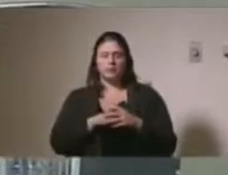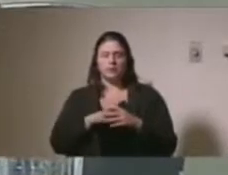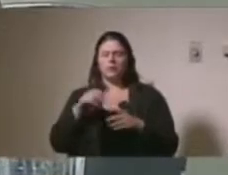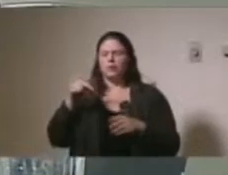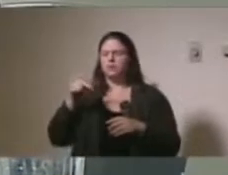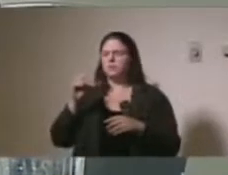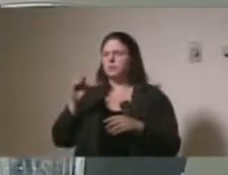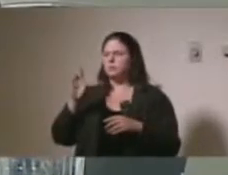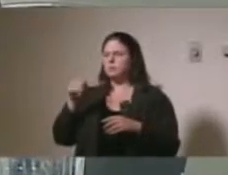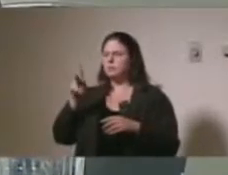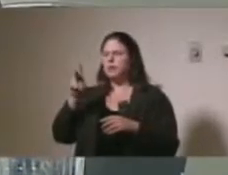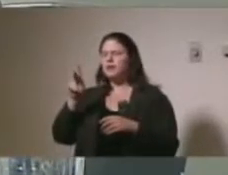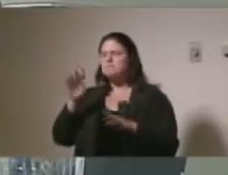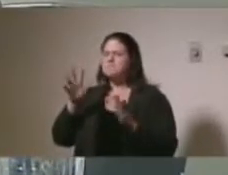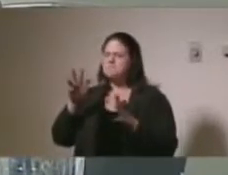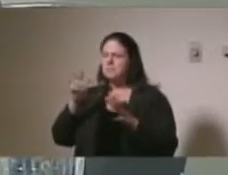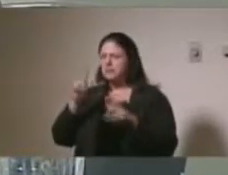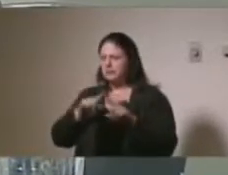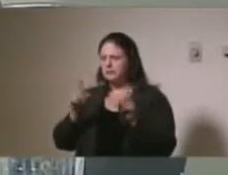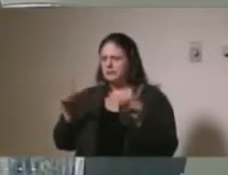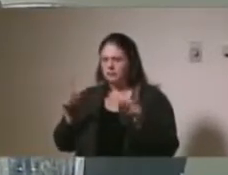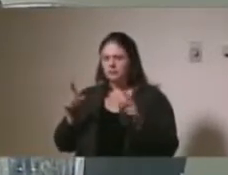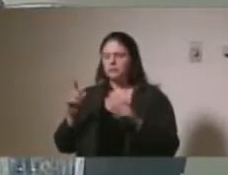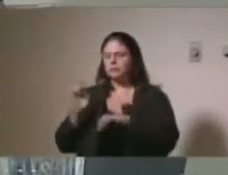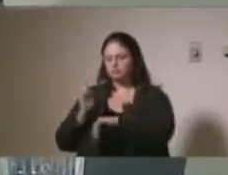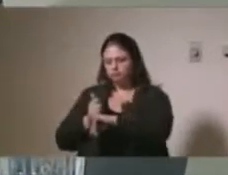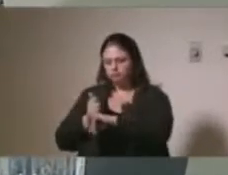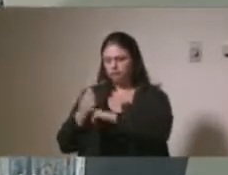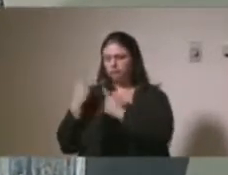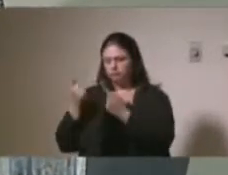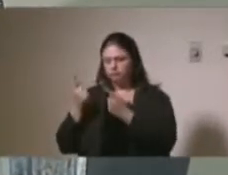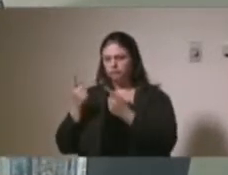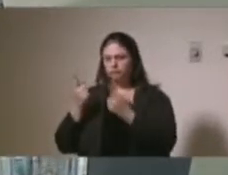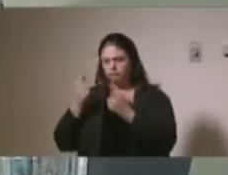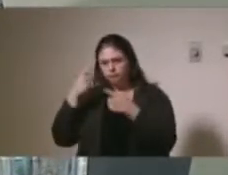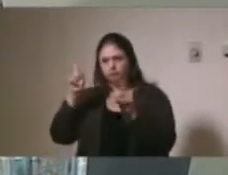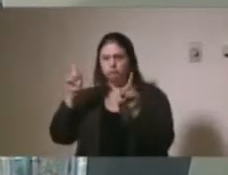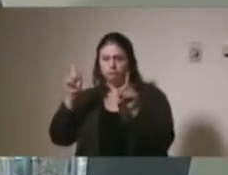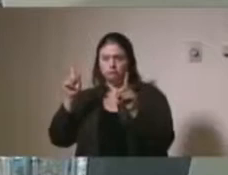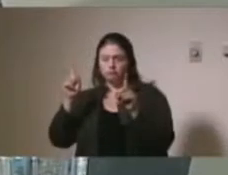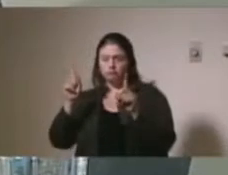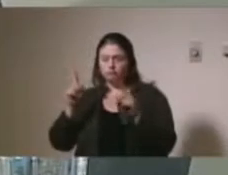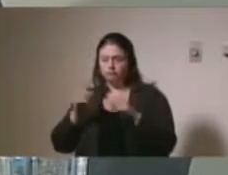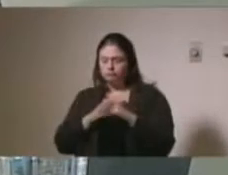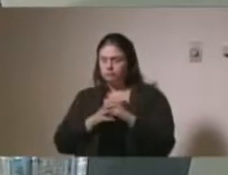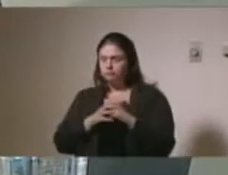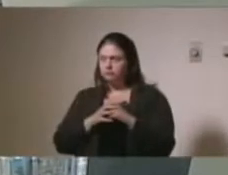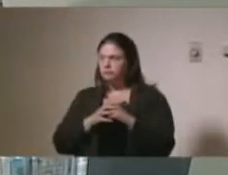different because the bank was created and has survived. And what happened is that